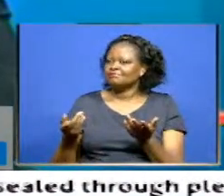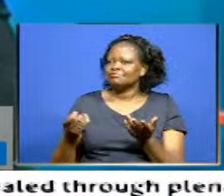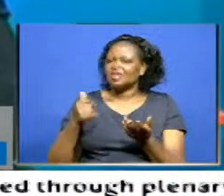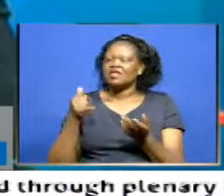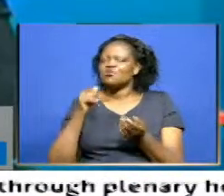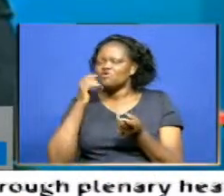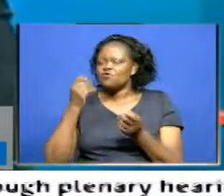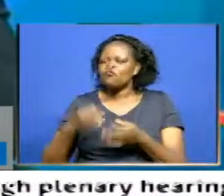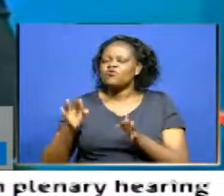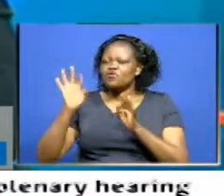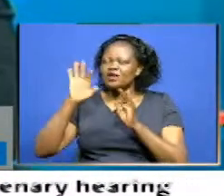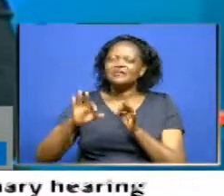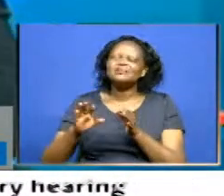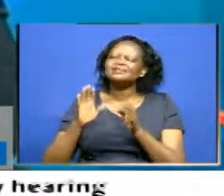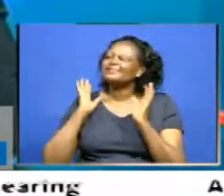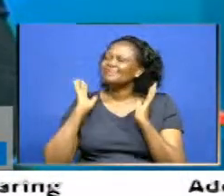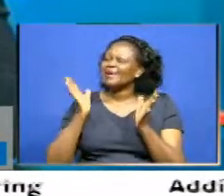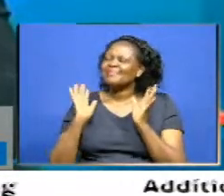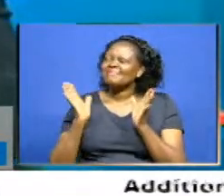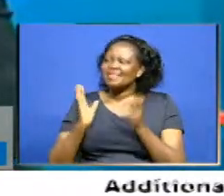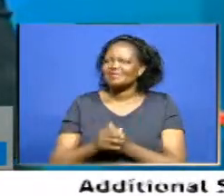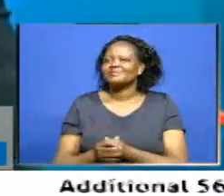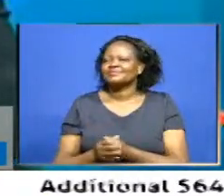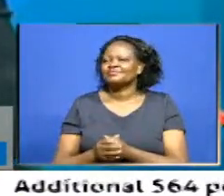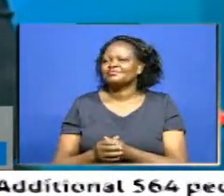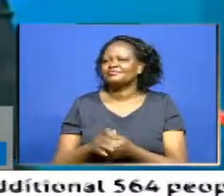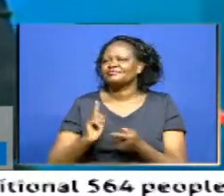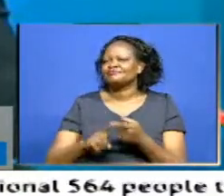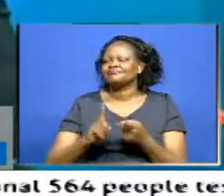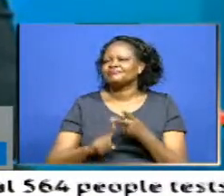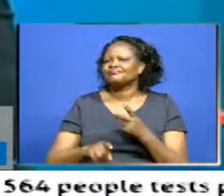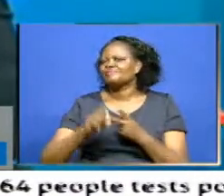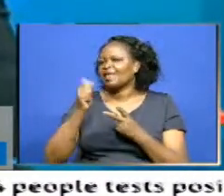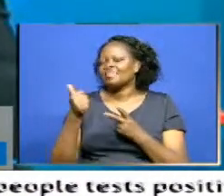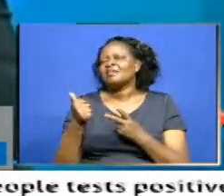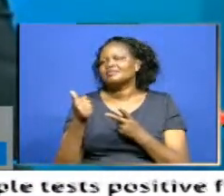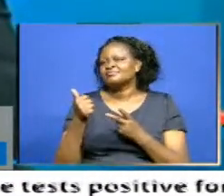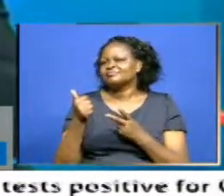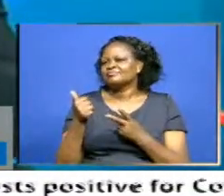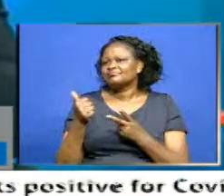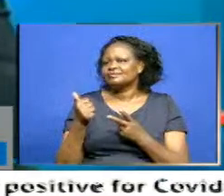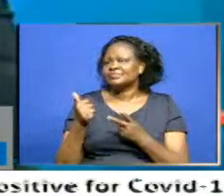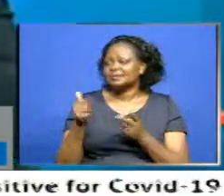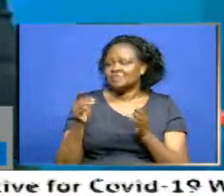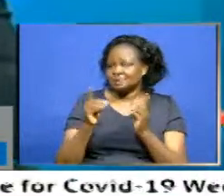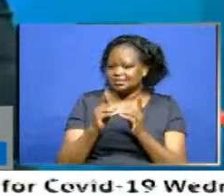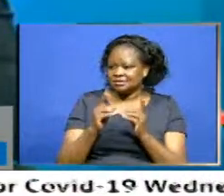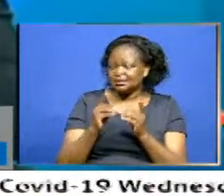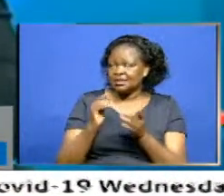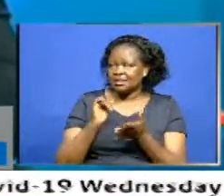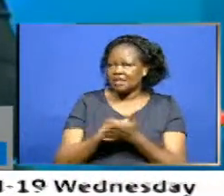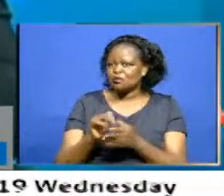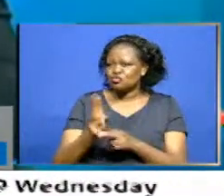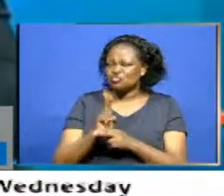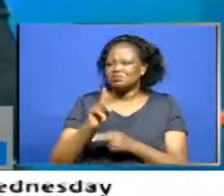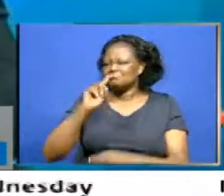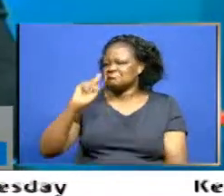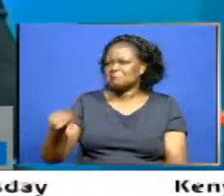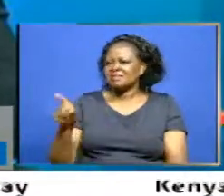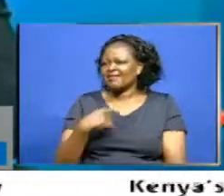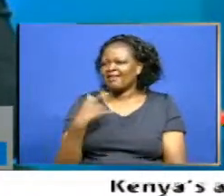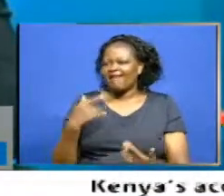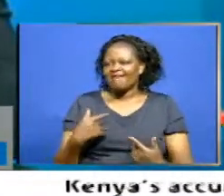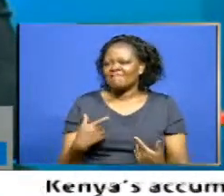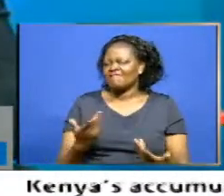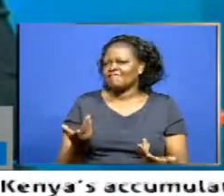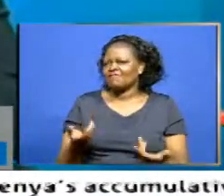very, very huge. The other thing, when you look at the figures, the data we use is erroneous in its